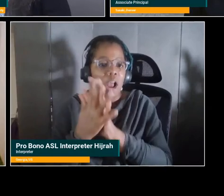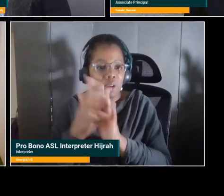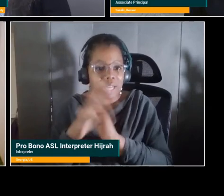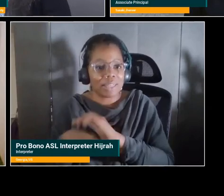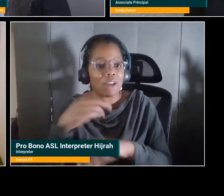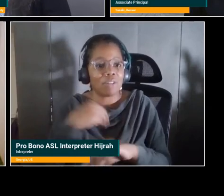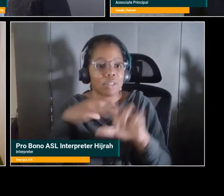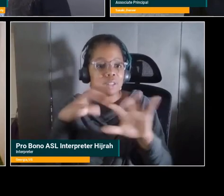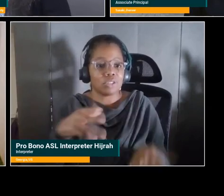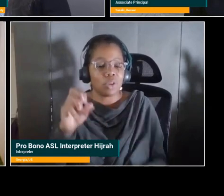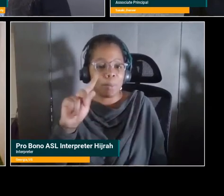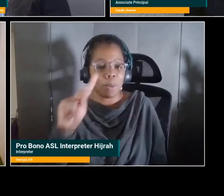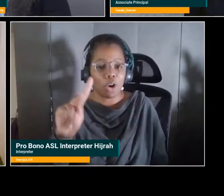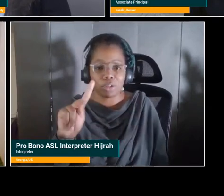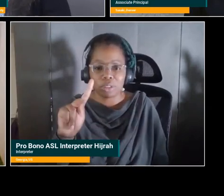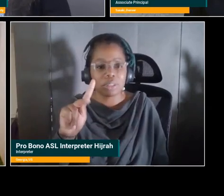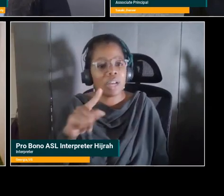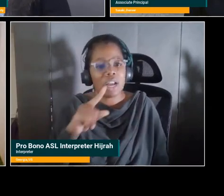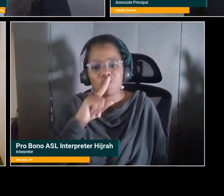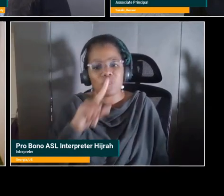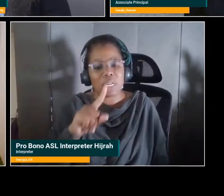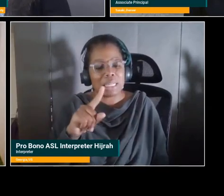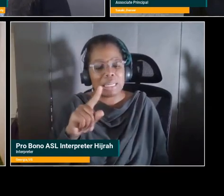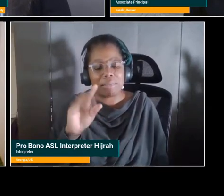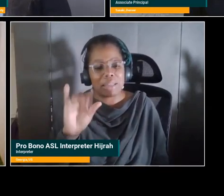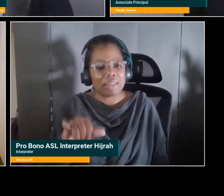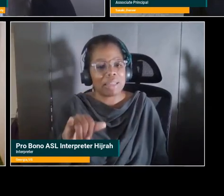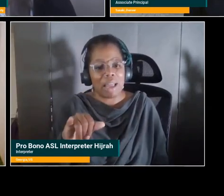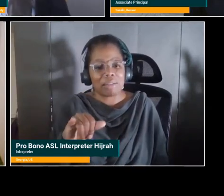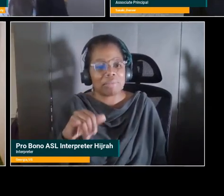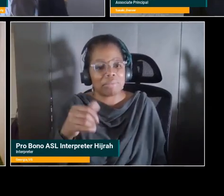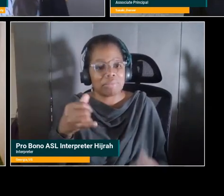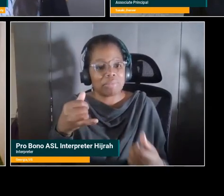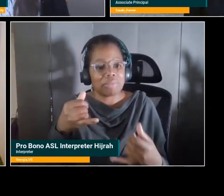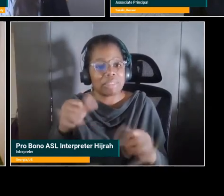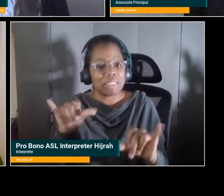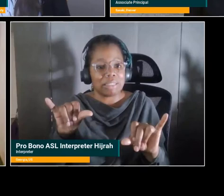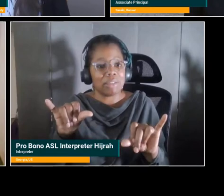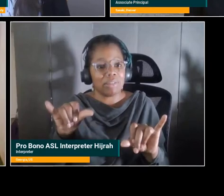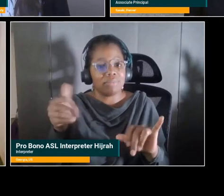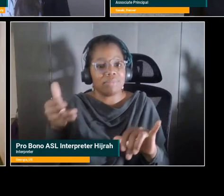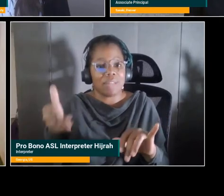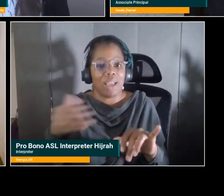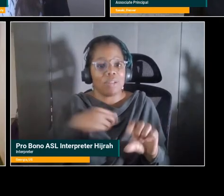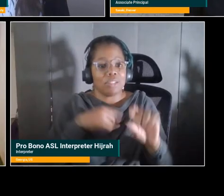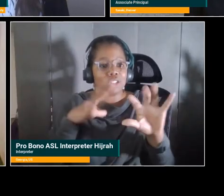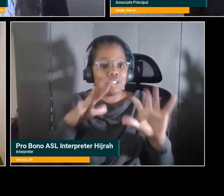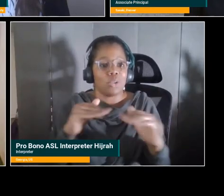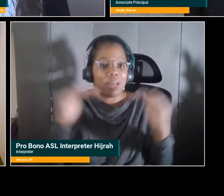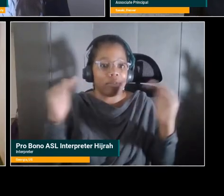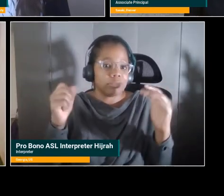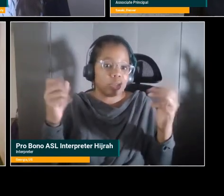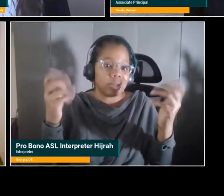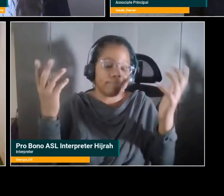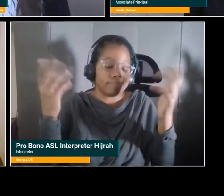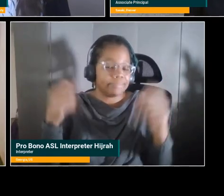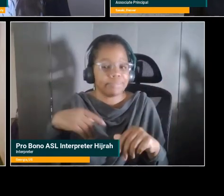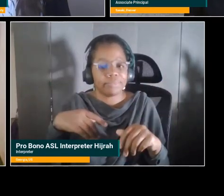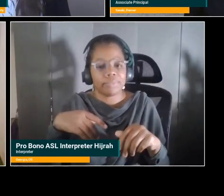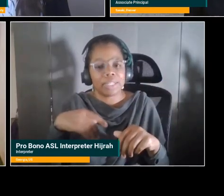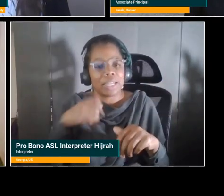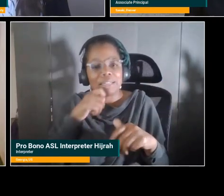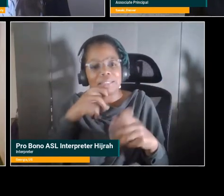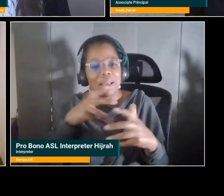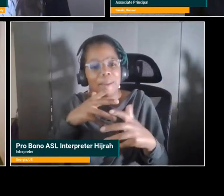example, that really are still at snow level. So yeah, there's not much